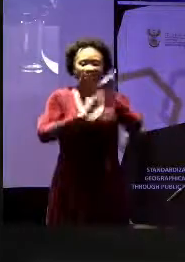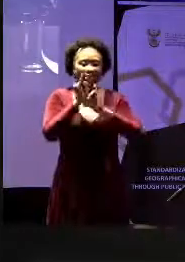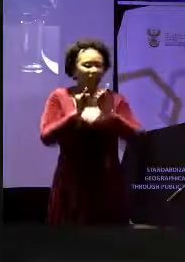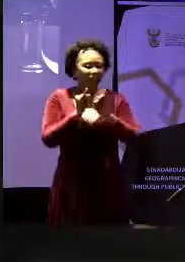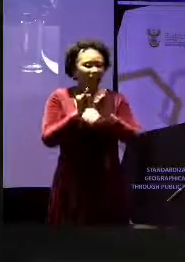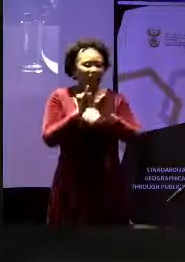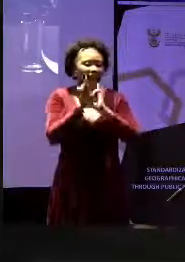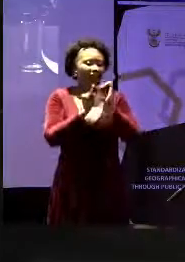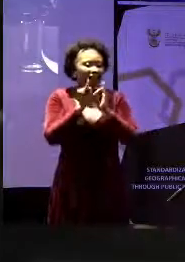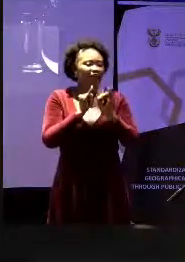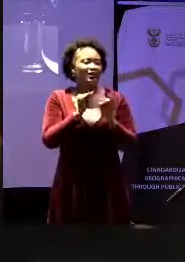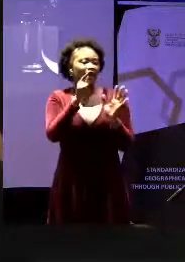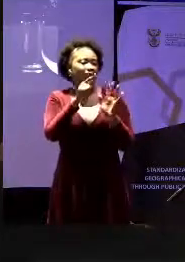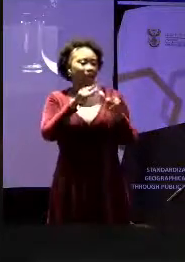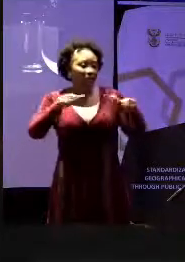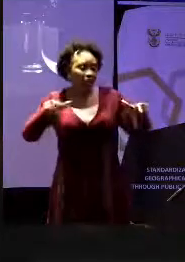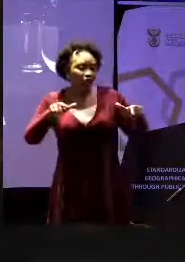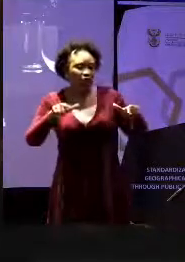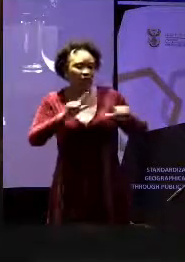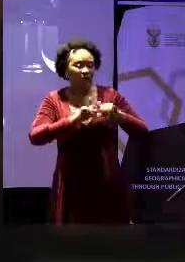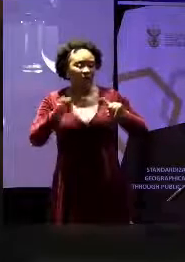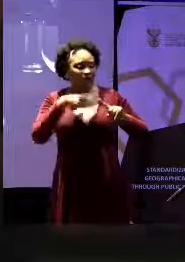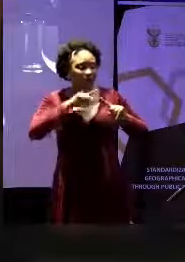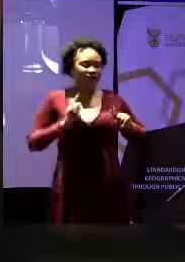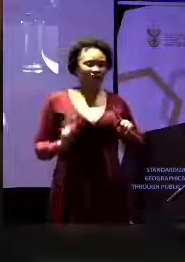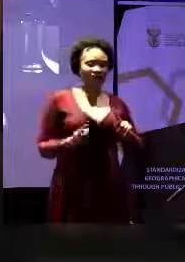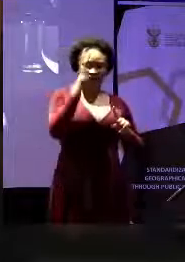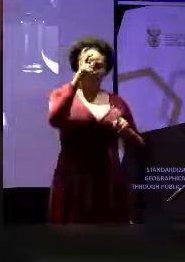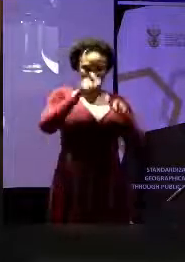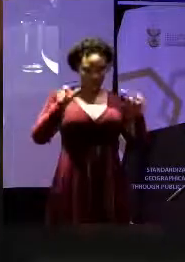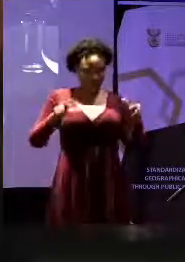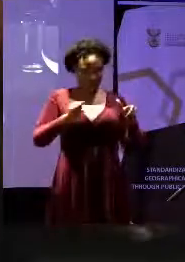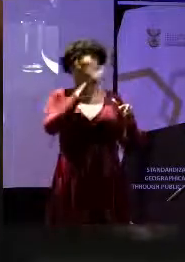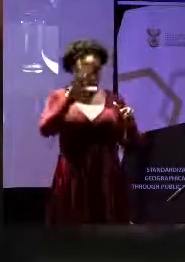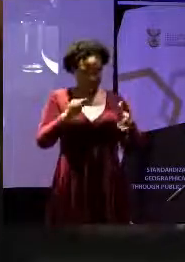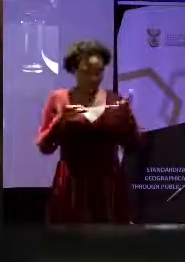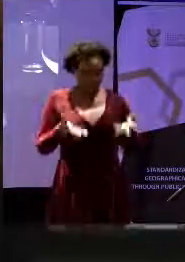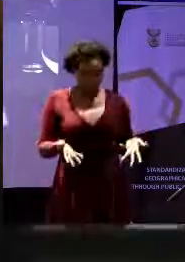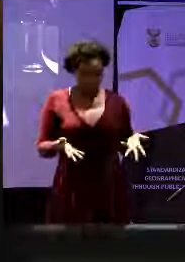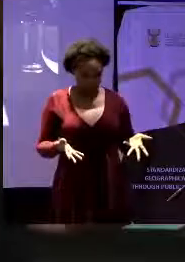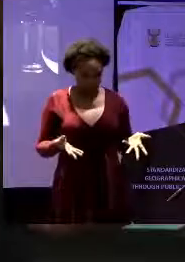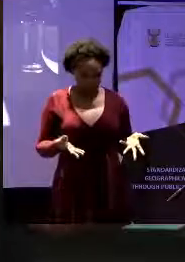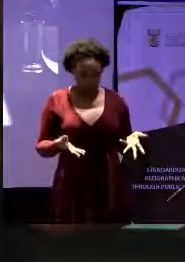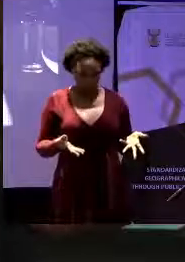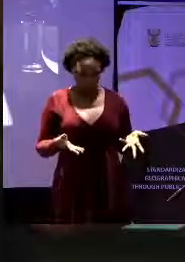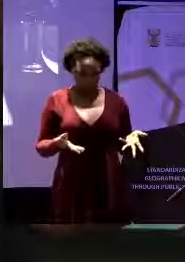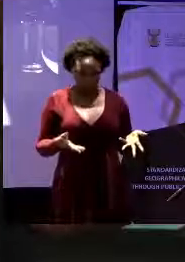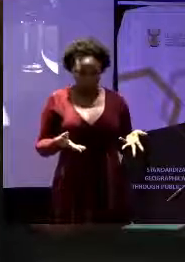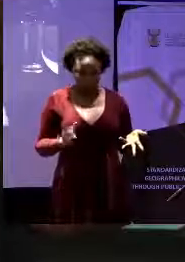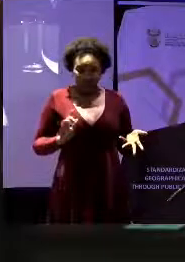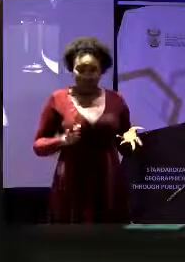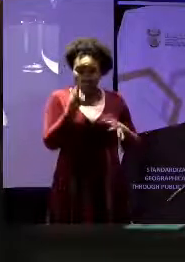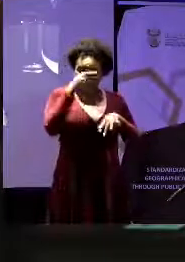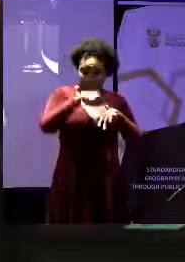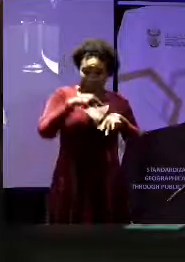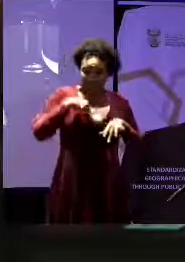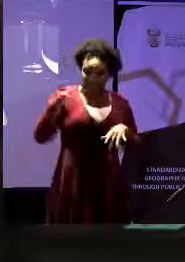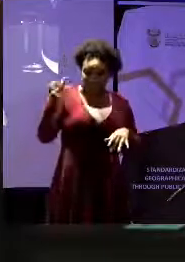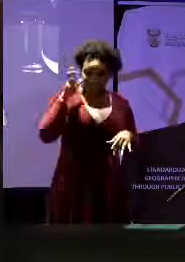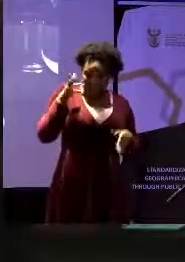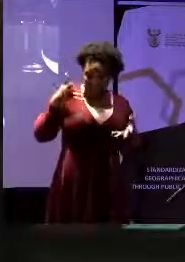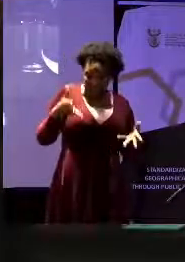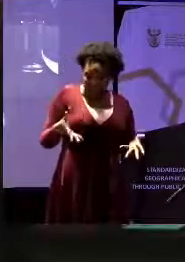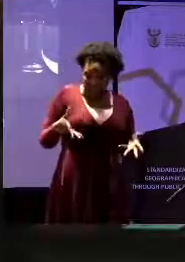languages. And we are the first people of South Africa. The first time that I heard about